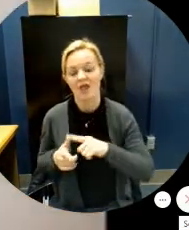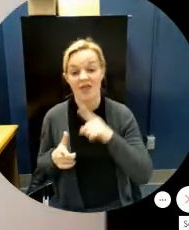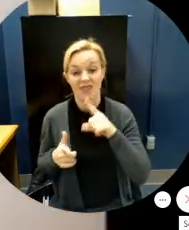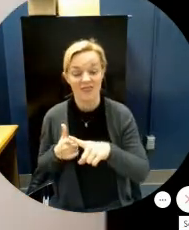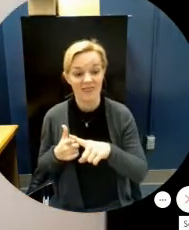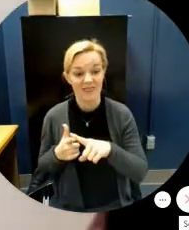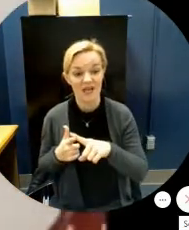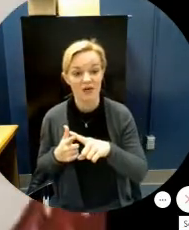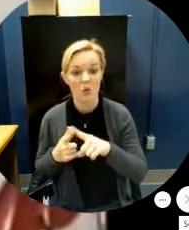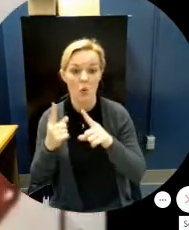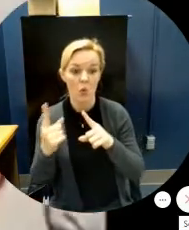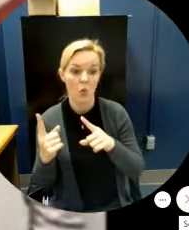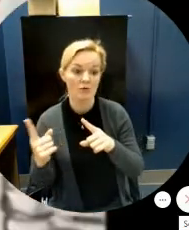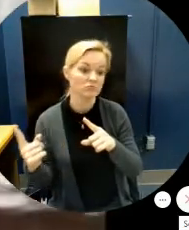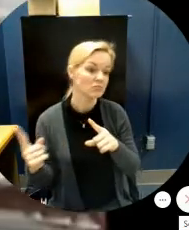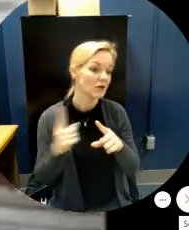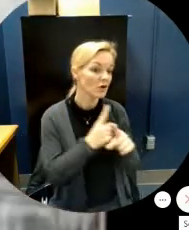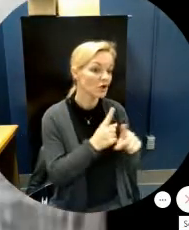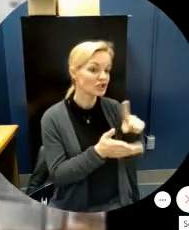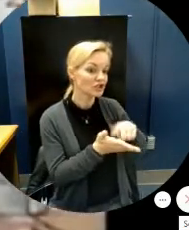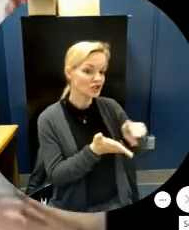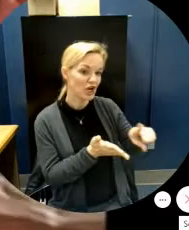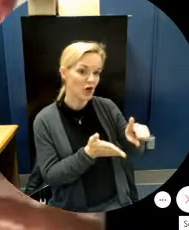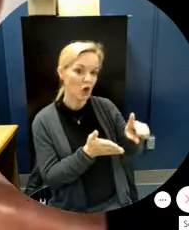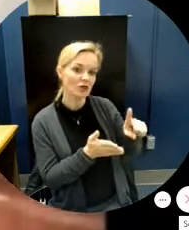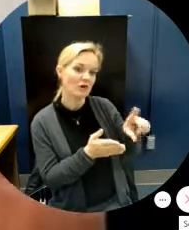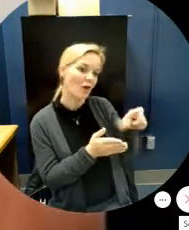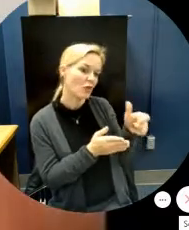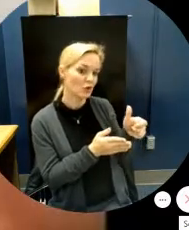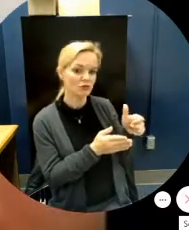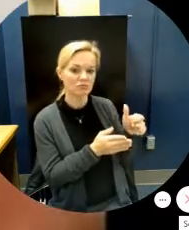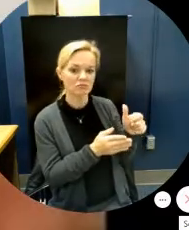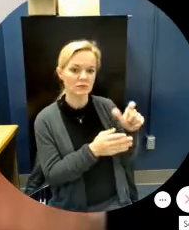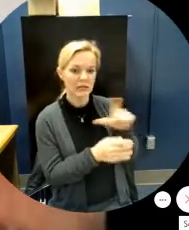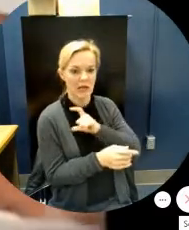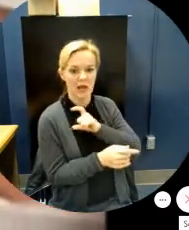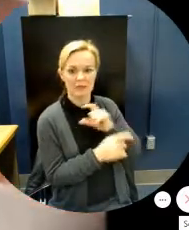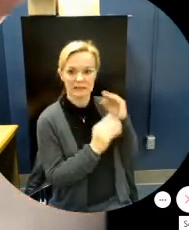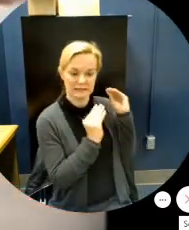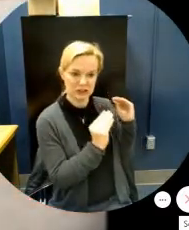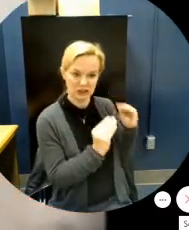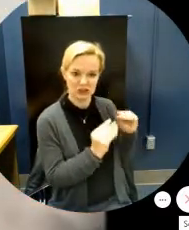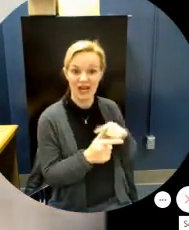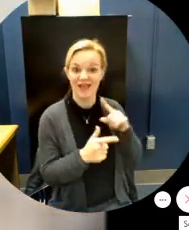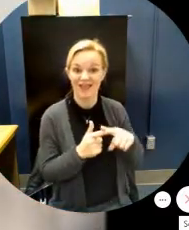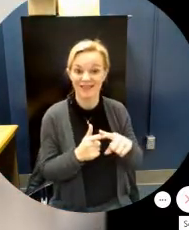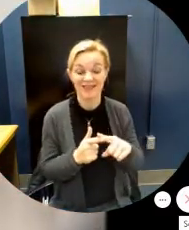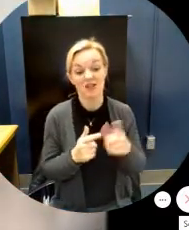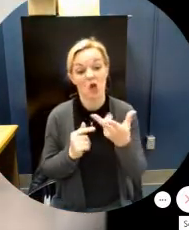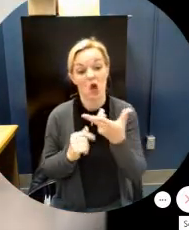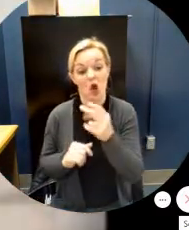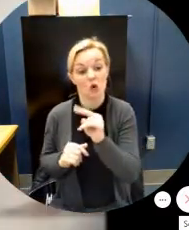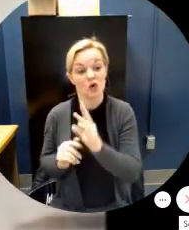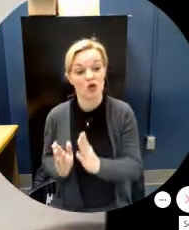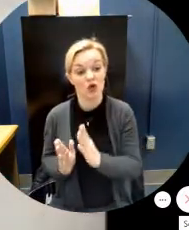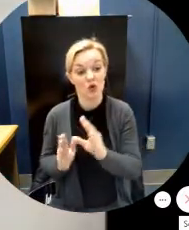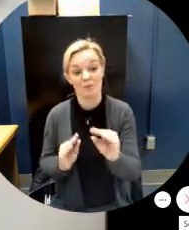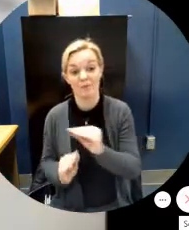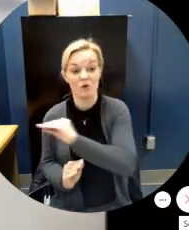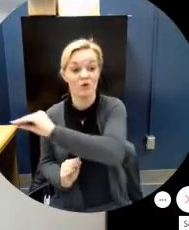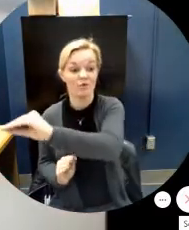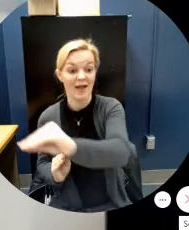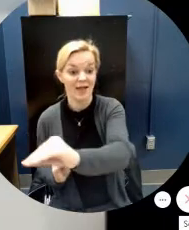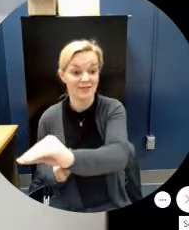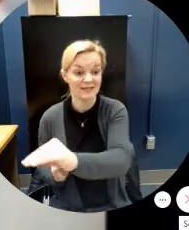for a moment to check on his trainee. When he turned around, the owner had moved behind the desk. I saw him